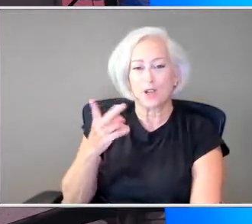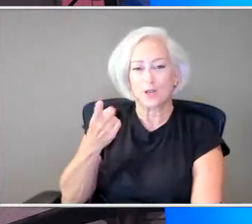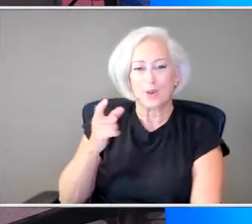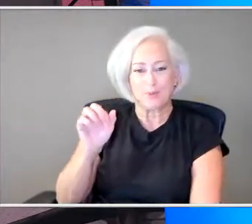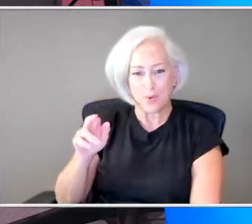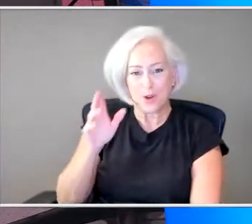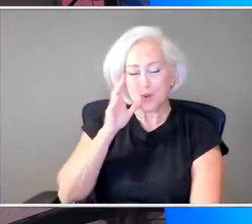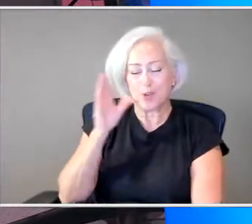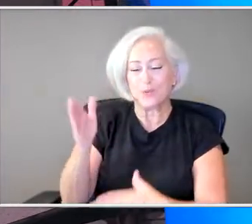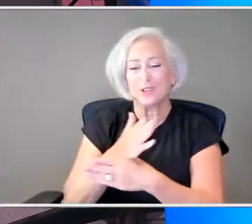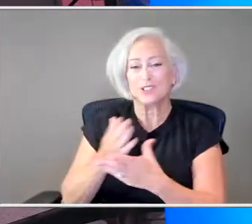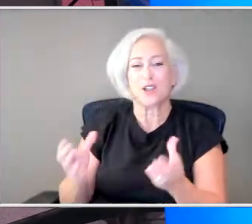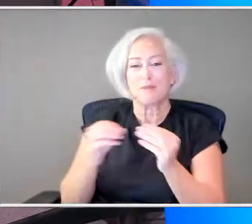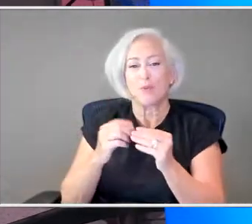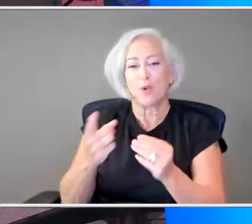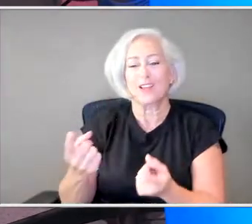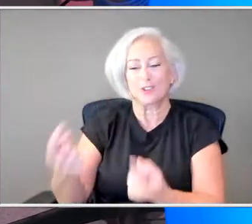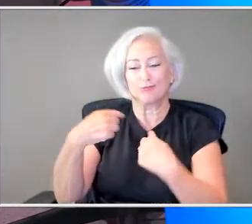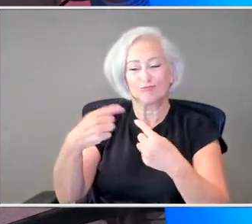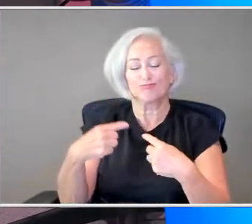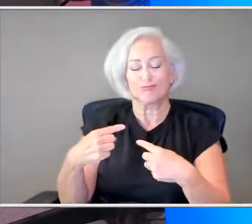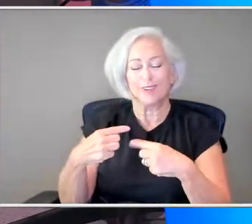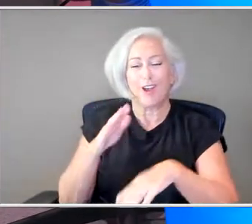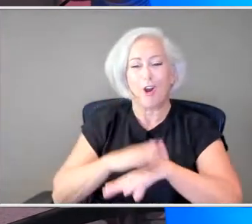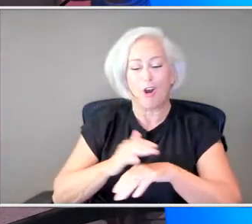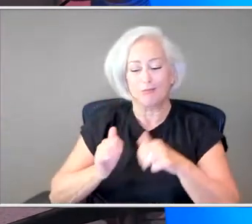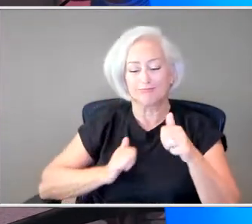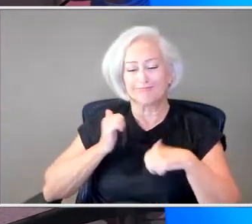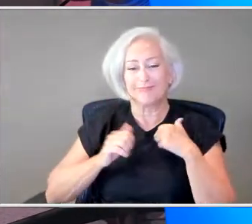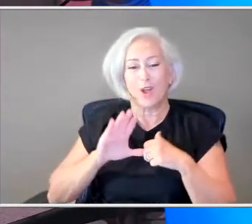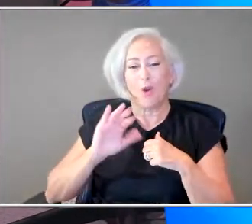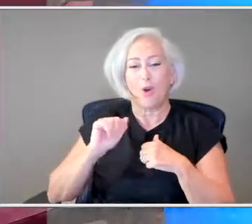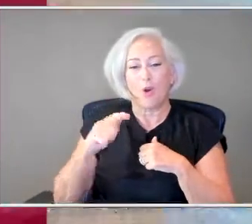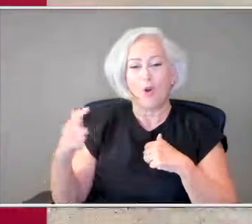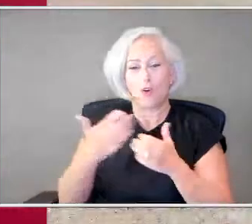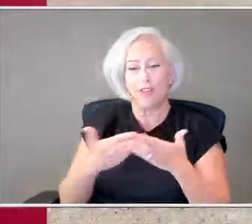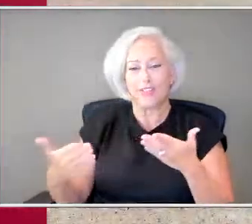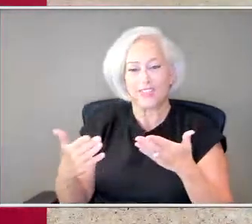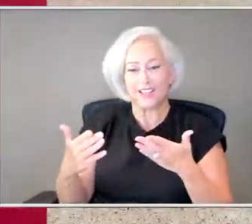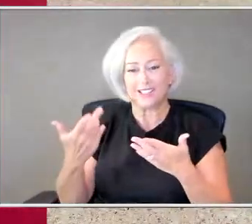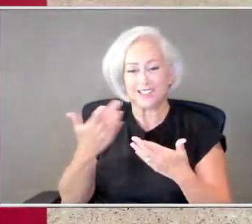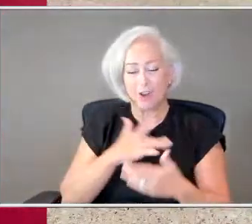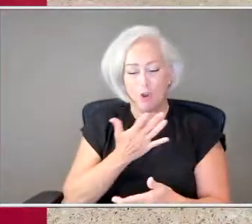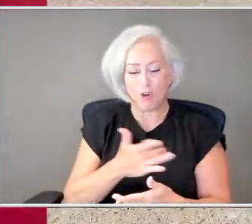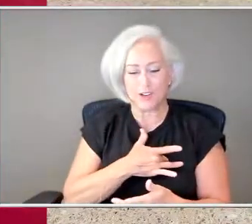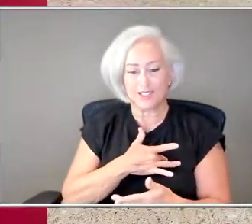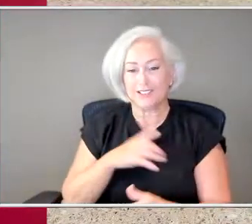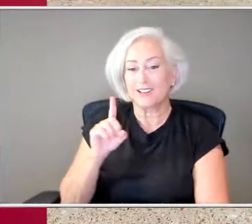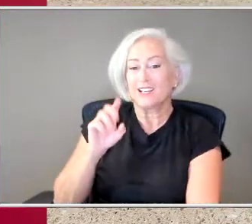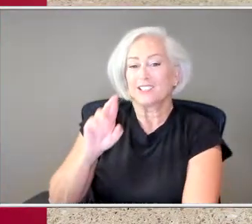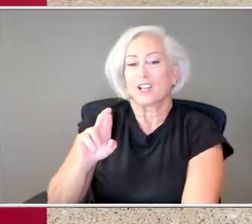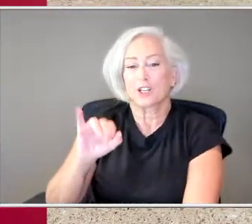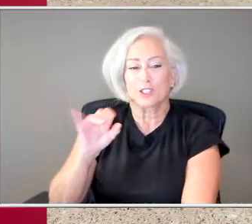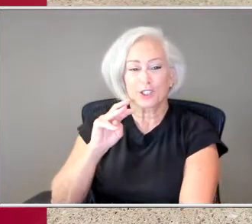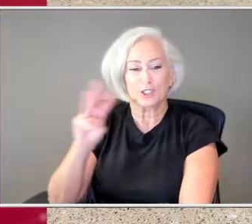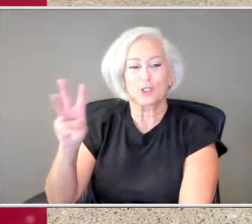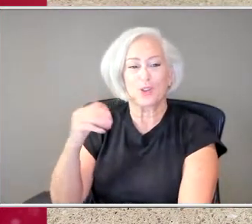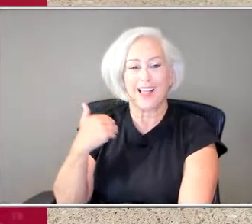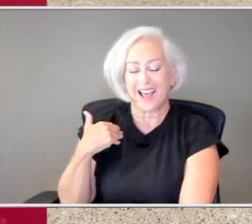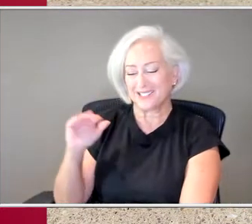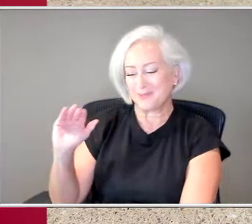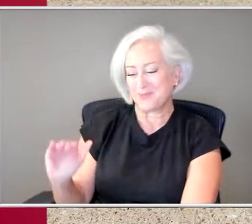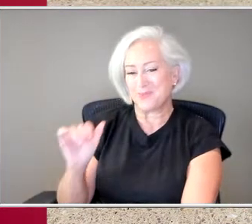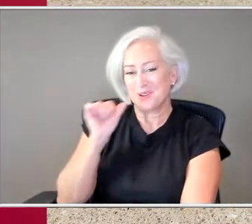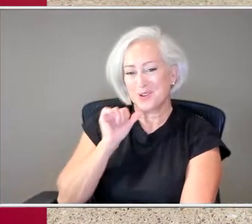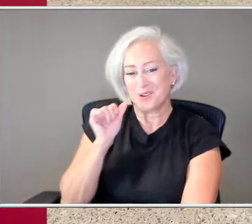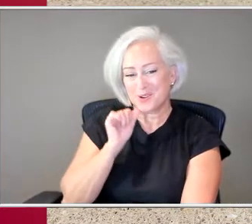on more episodes of All Things Heart. And finally, Dr. Jewel. Dr. Jewel has a mini-me. Dr. Jewel,